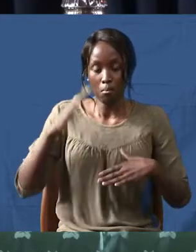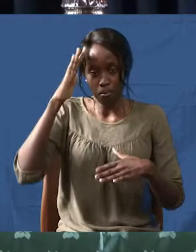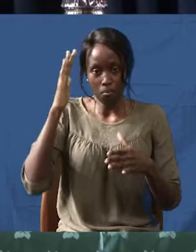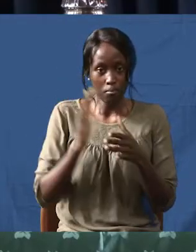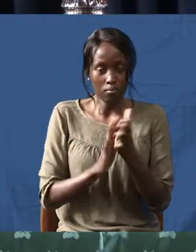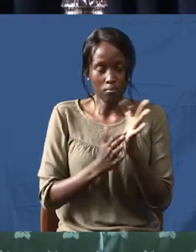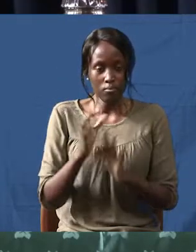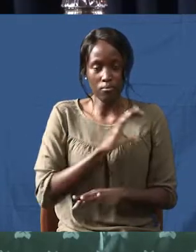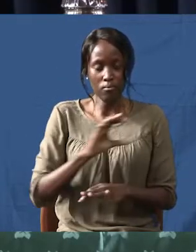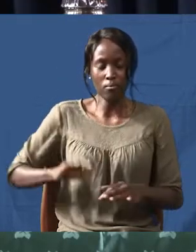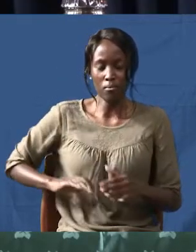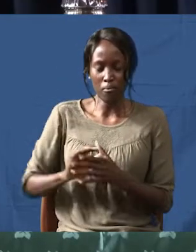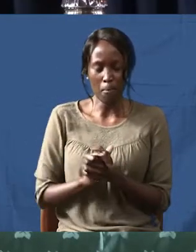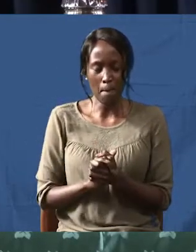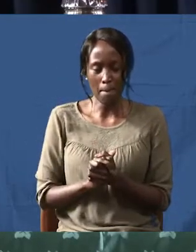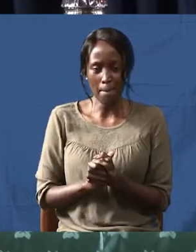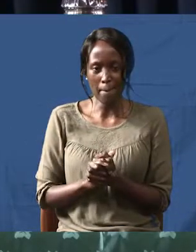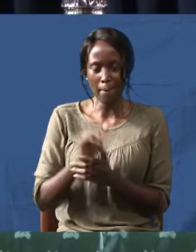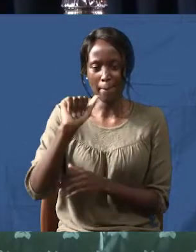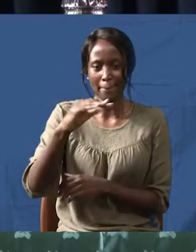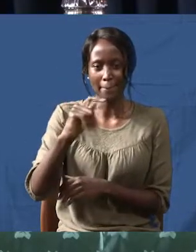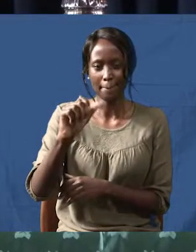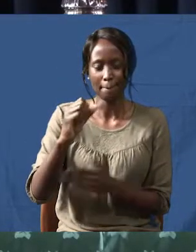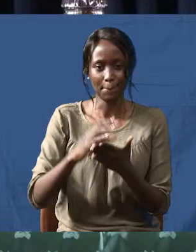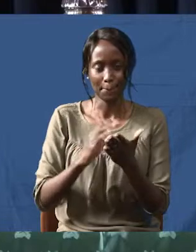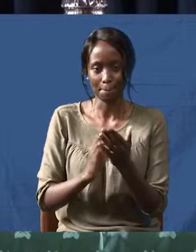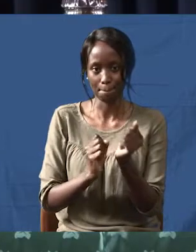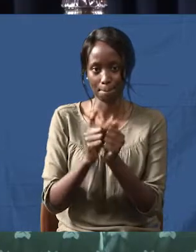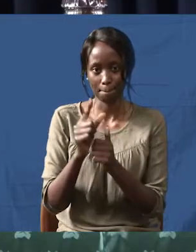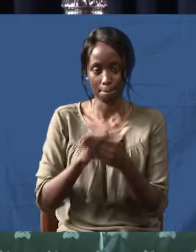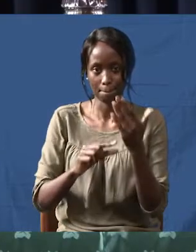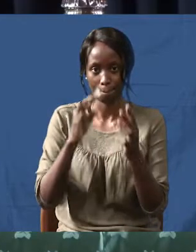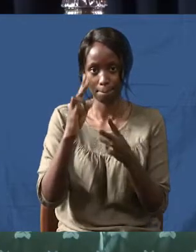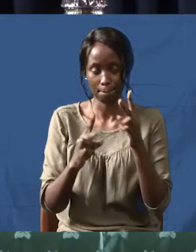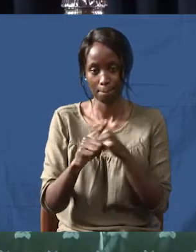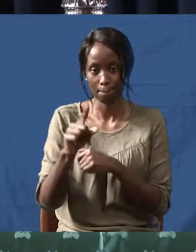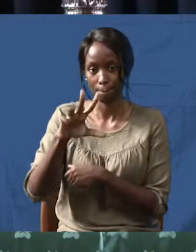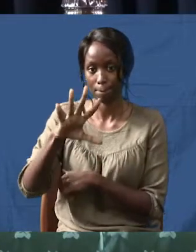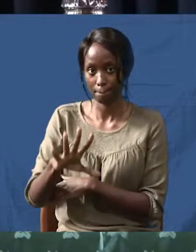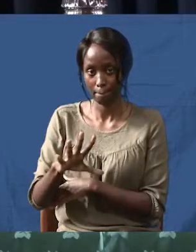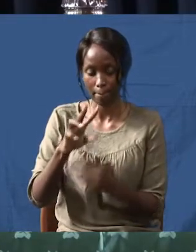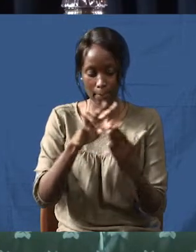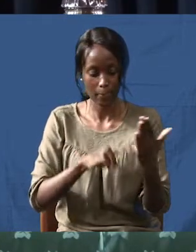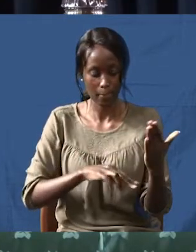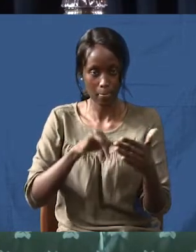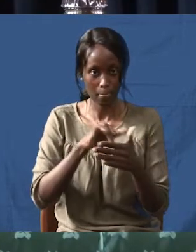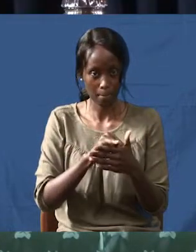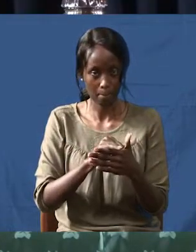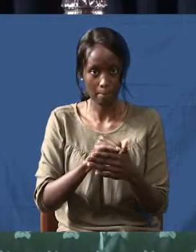Acts chapter 11, verse 22 to 25, we read that the church grew